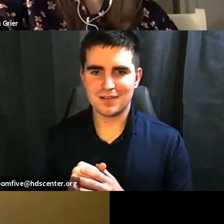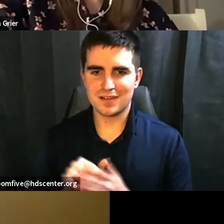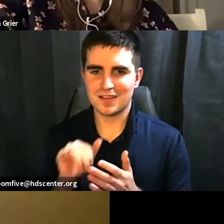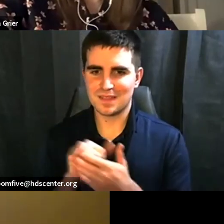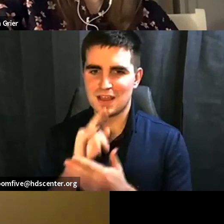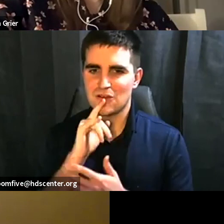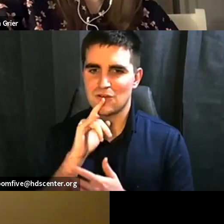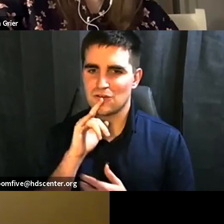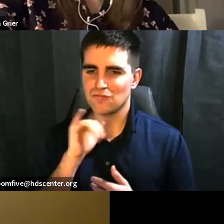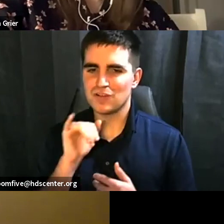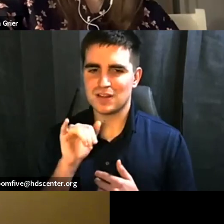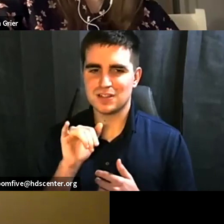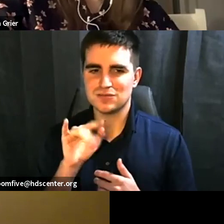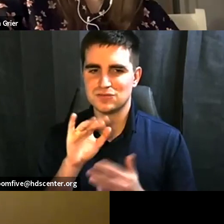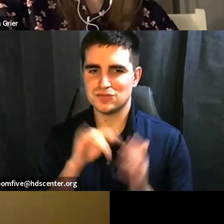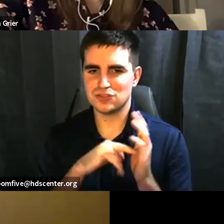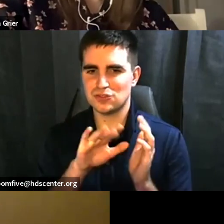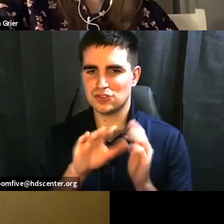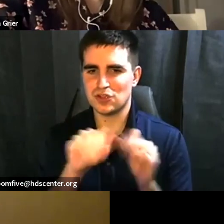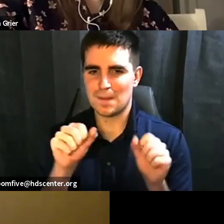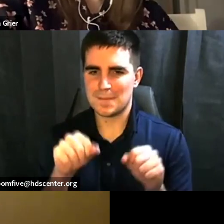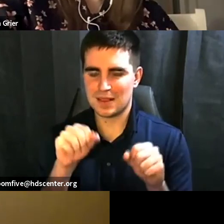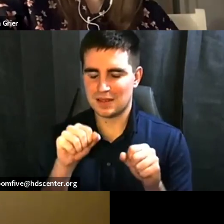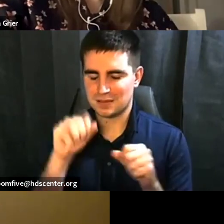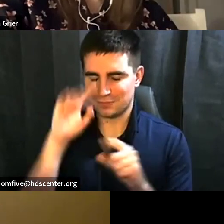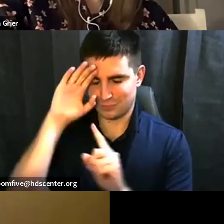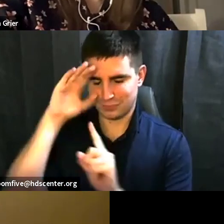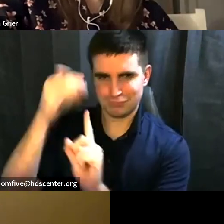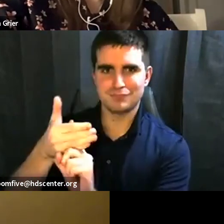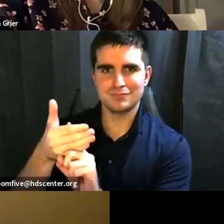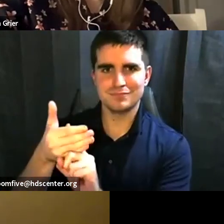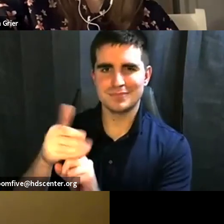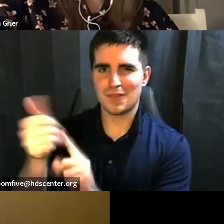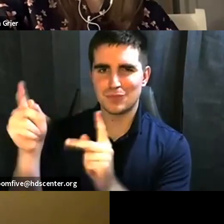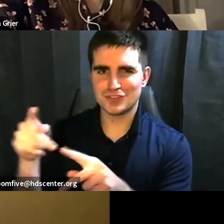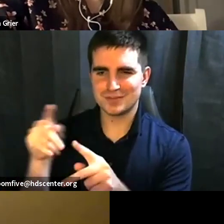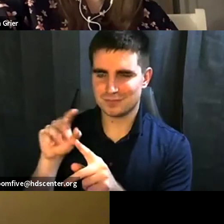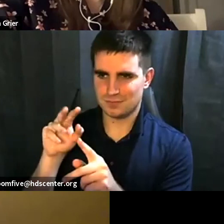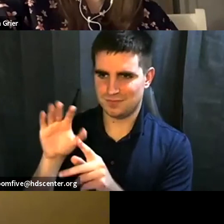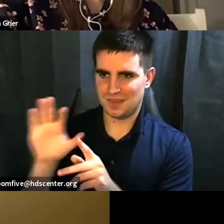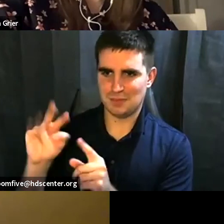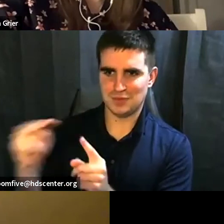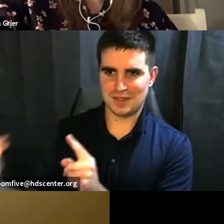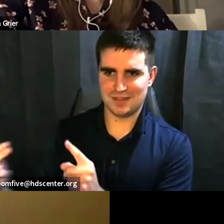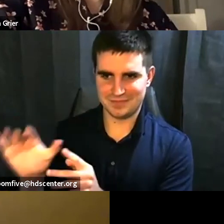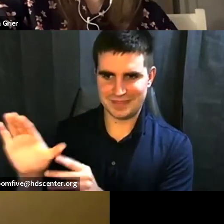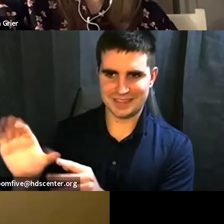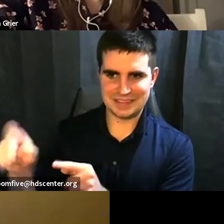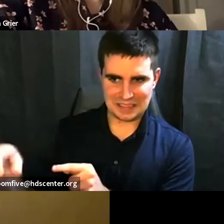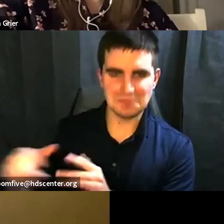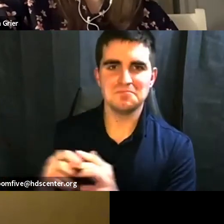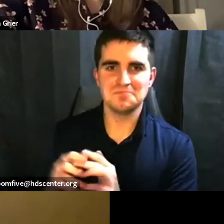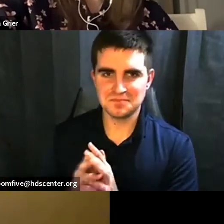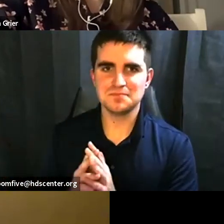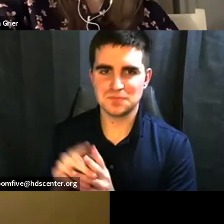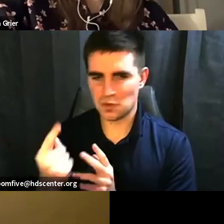shows your ability to put yourself in the shoes of someone else and look at someone else's needs. So you always